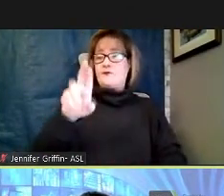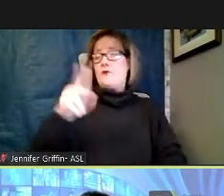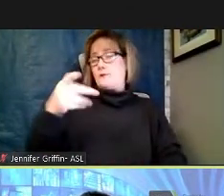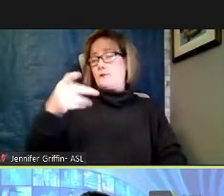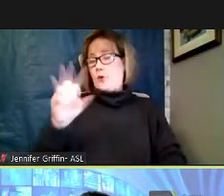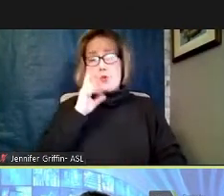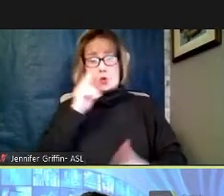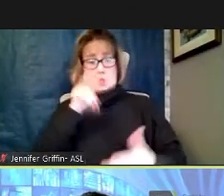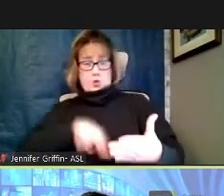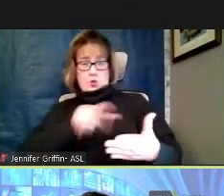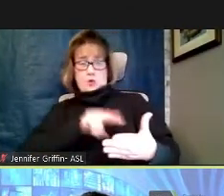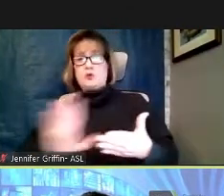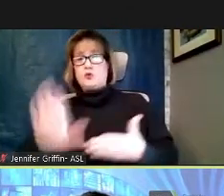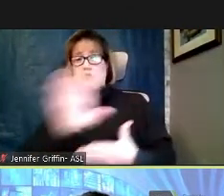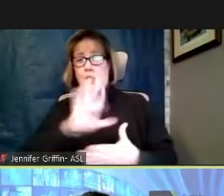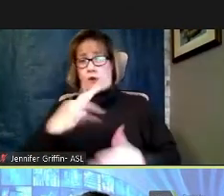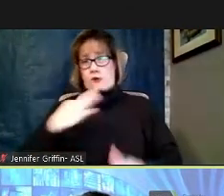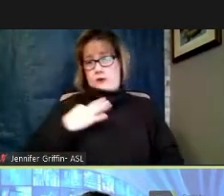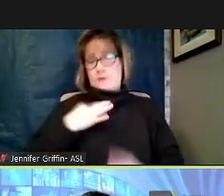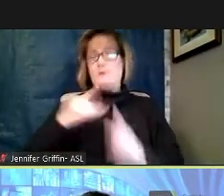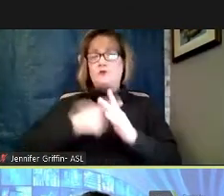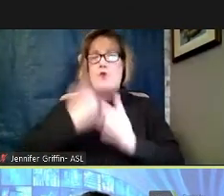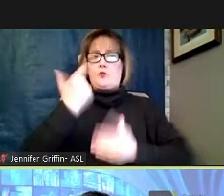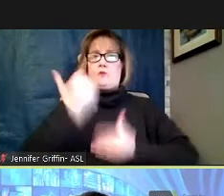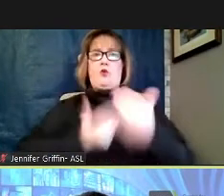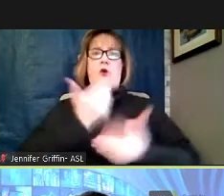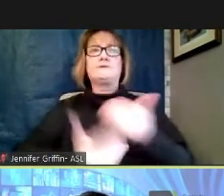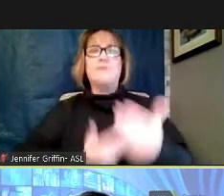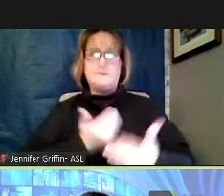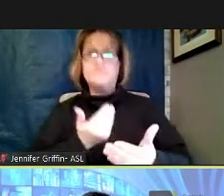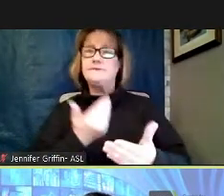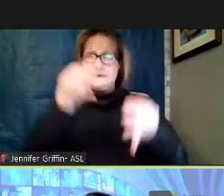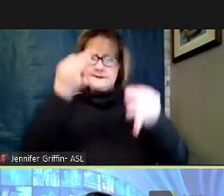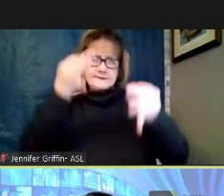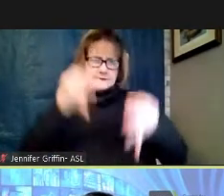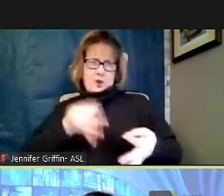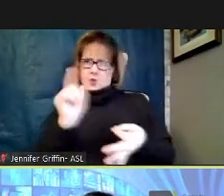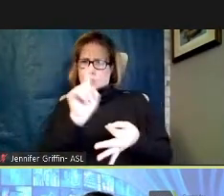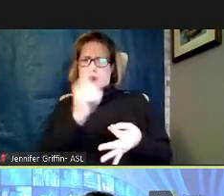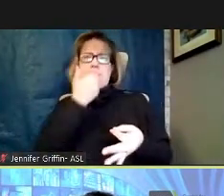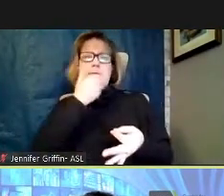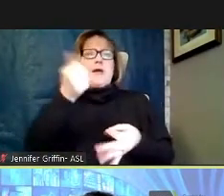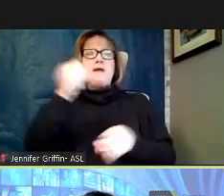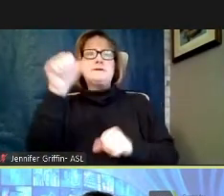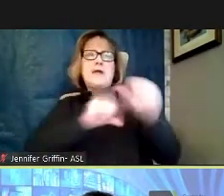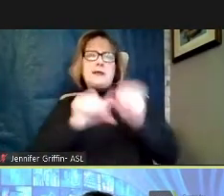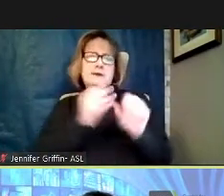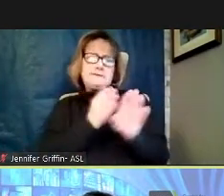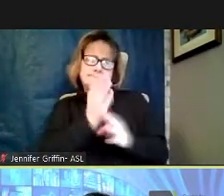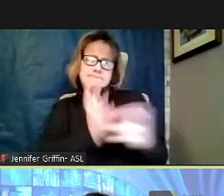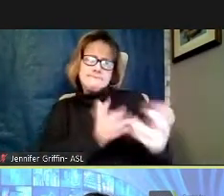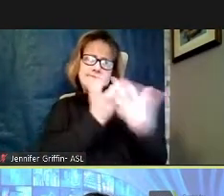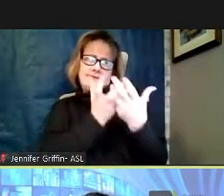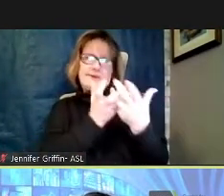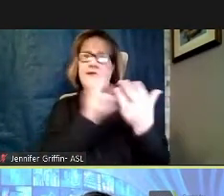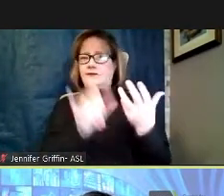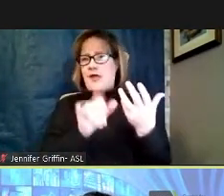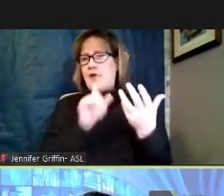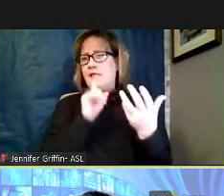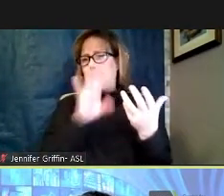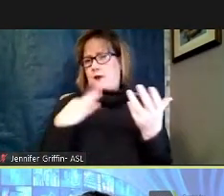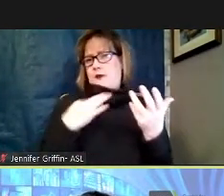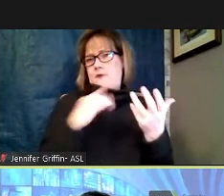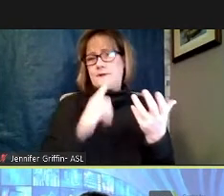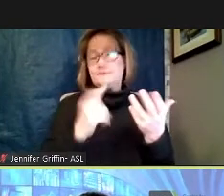at your application and then start the process of deciding where the best scientific fit is. So there's going to be